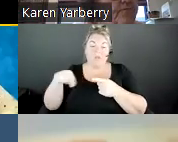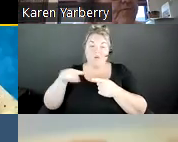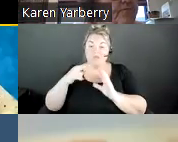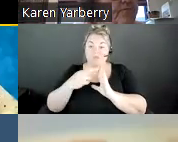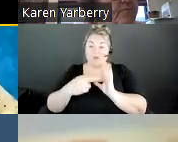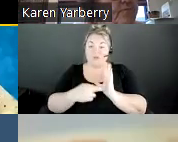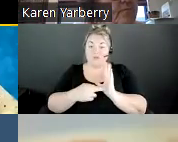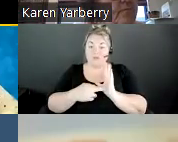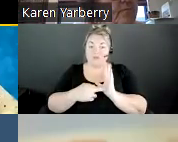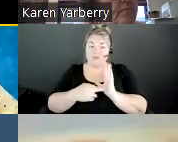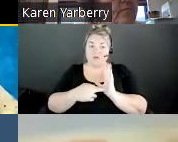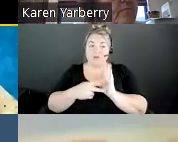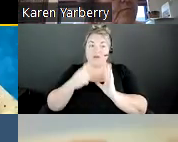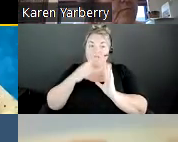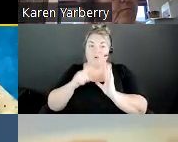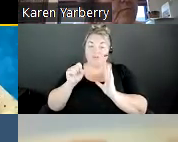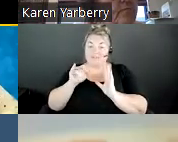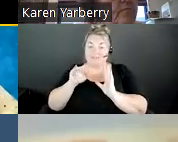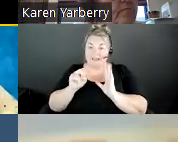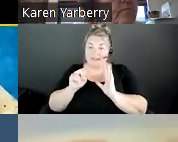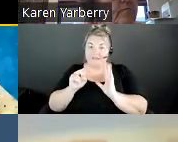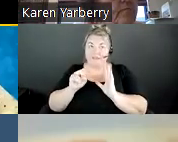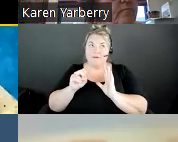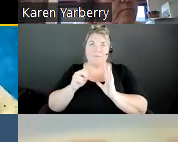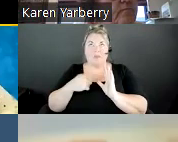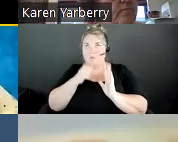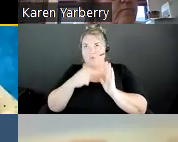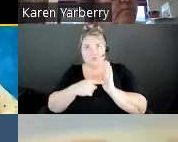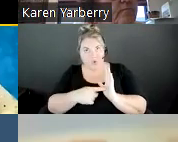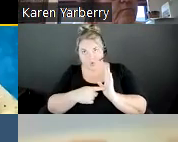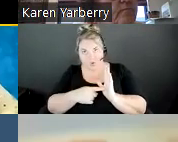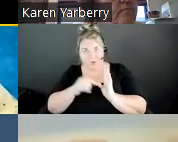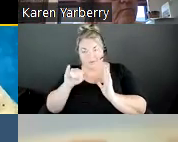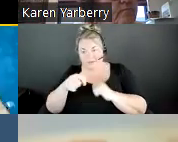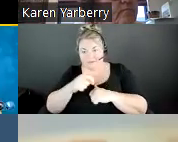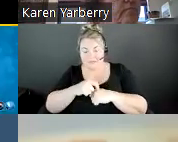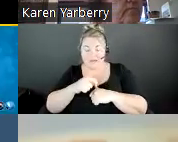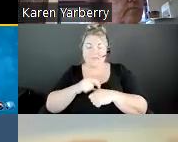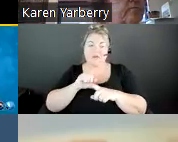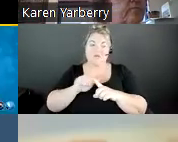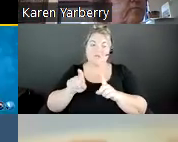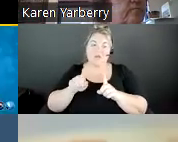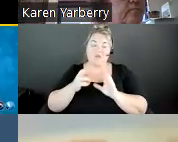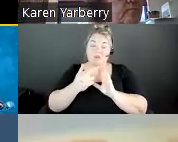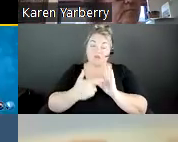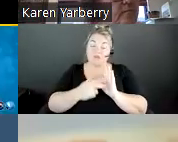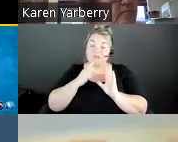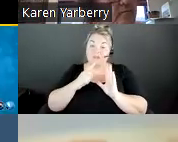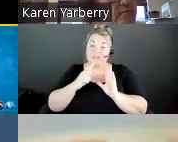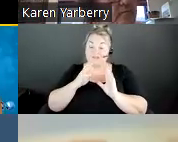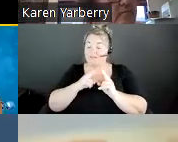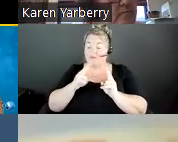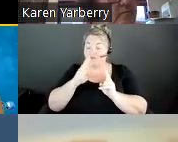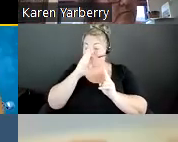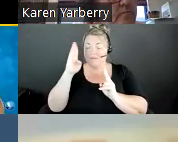for the site, which I won't show you at this time, but registration is very